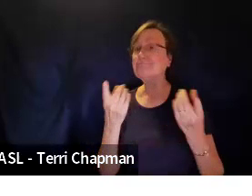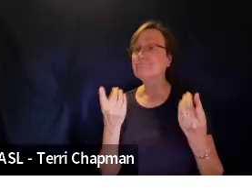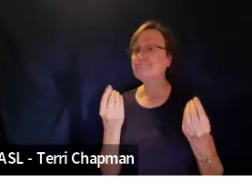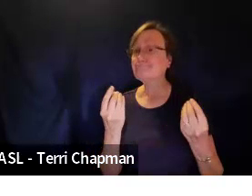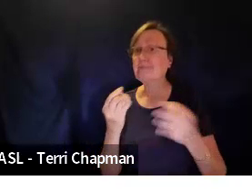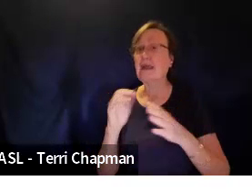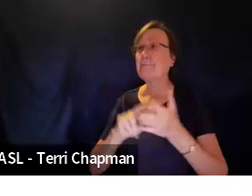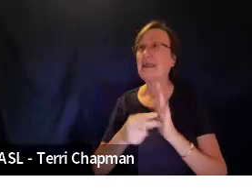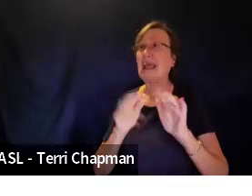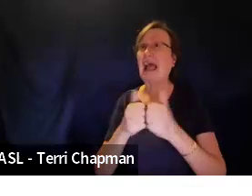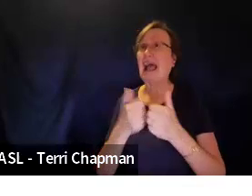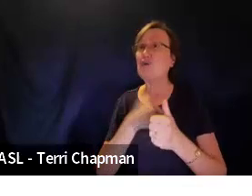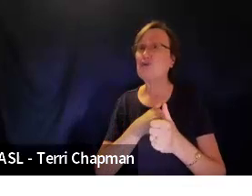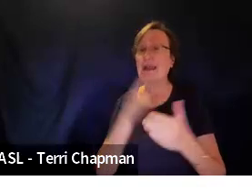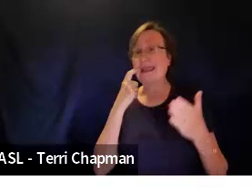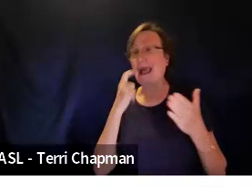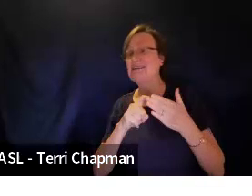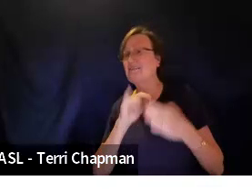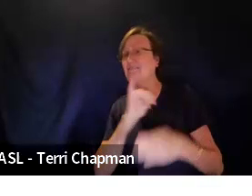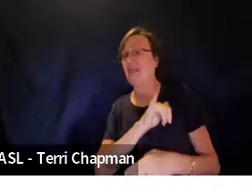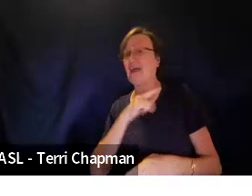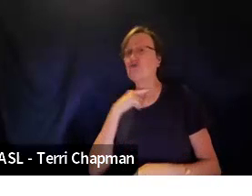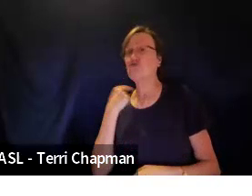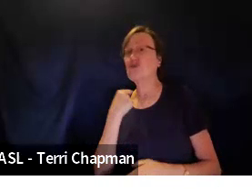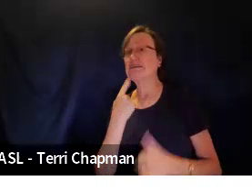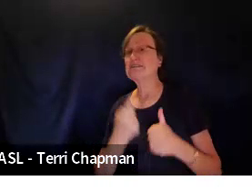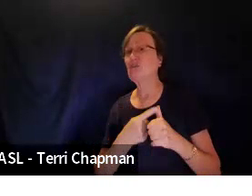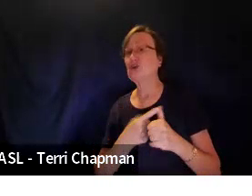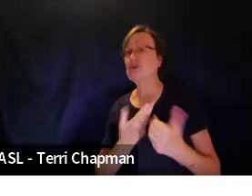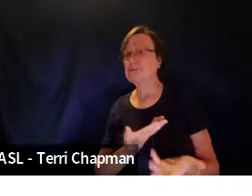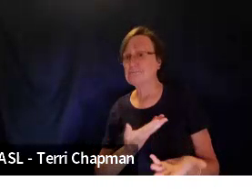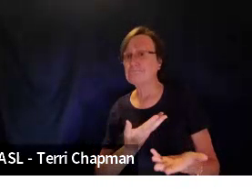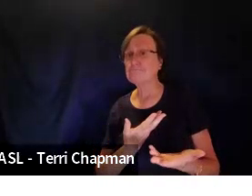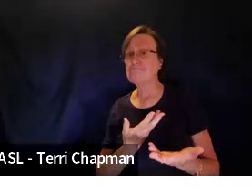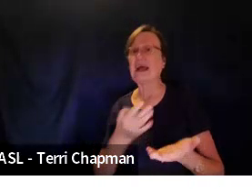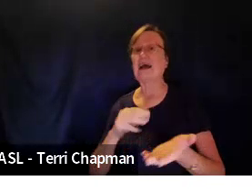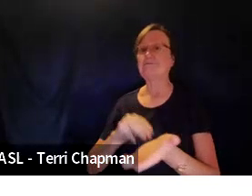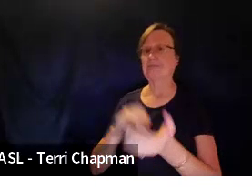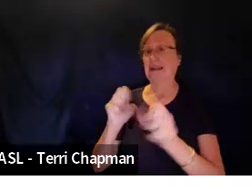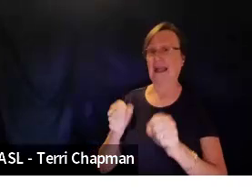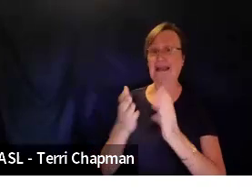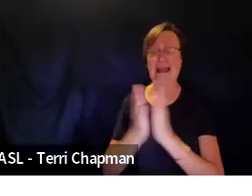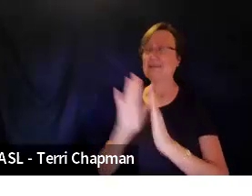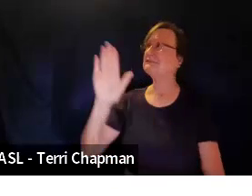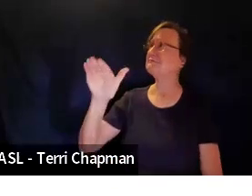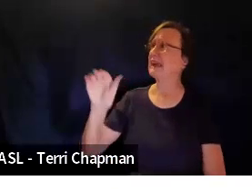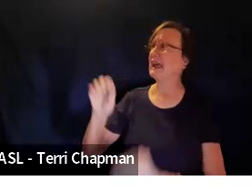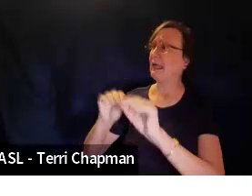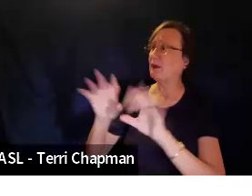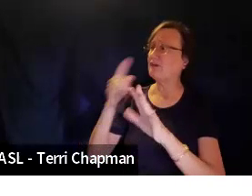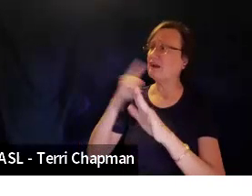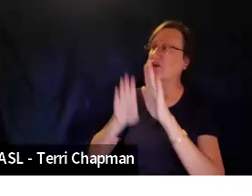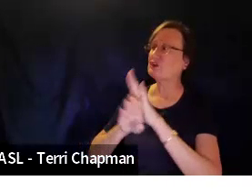how do we identify that risk? A provider can ask for clarification from developers of the